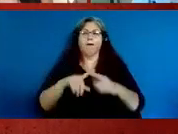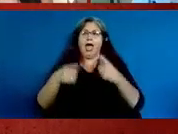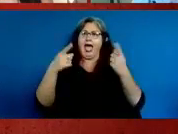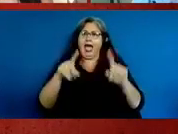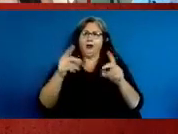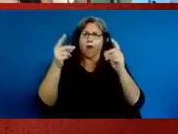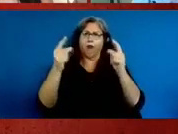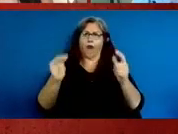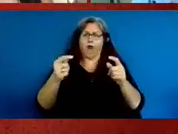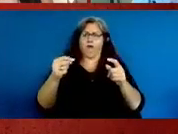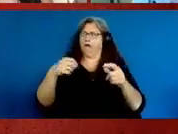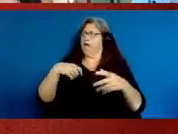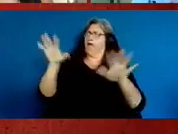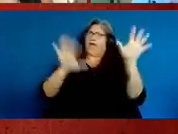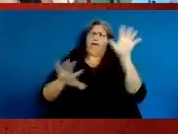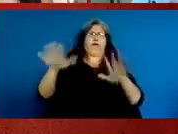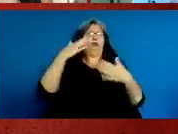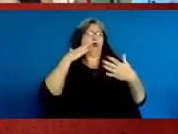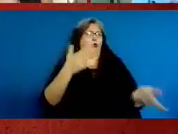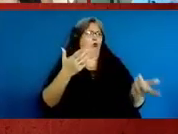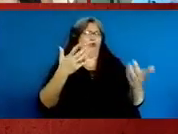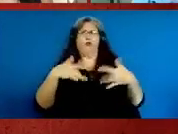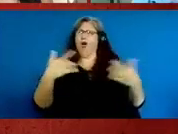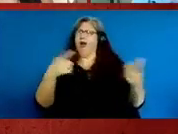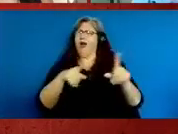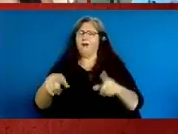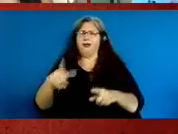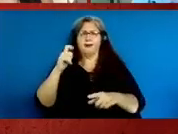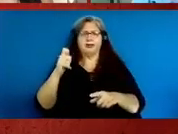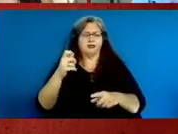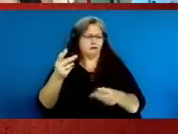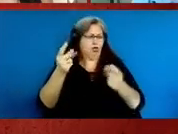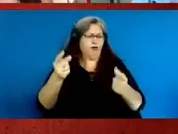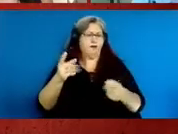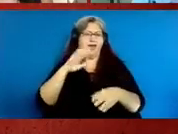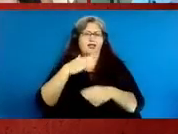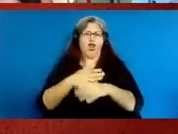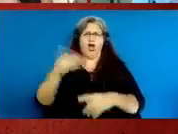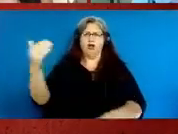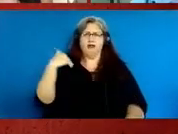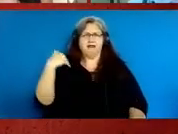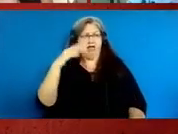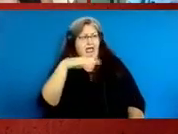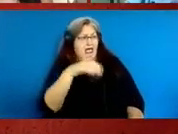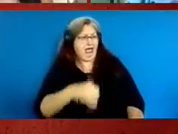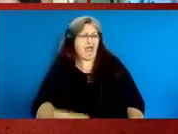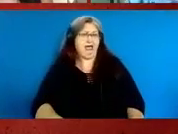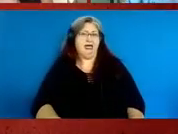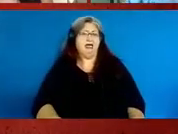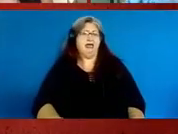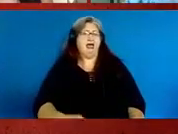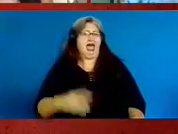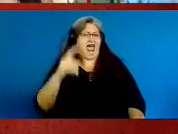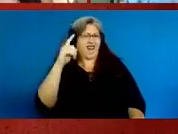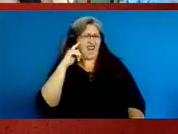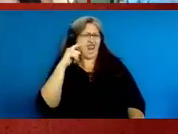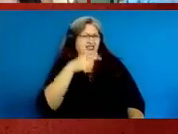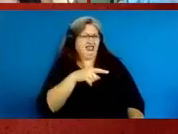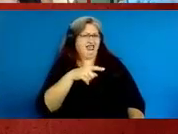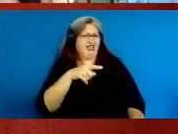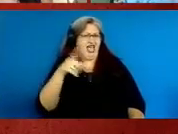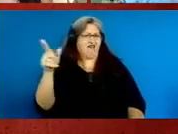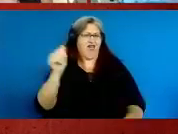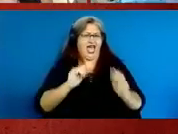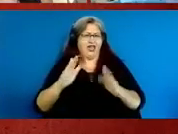I didn't know what was going on, because all of a sudden, I think my daughter told me, hey, I think there's an actor